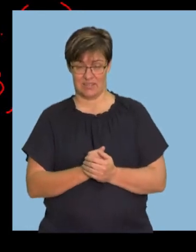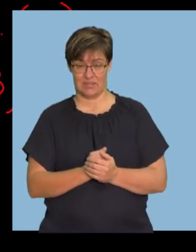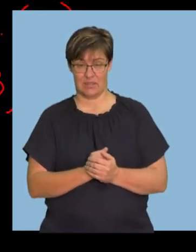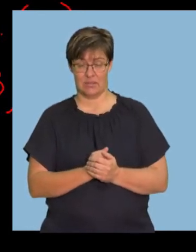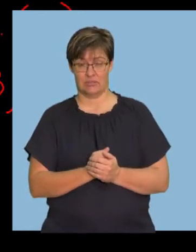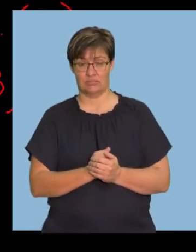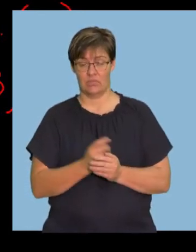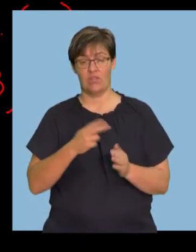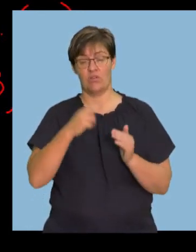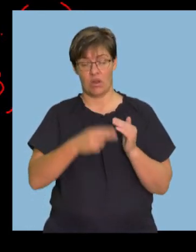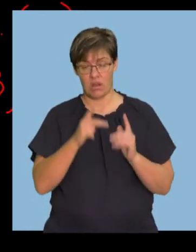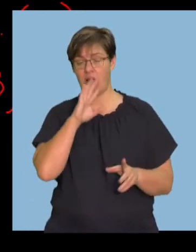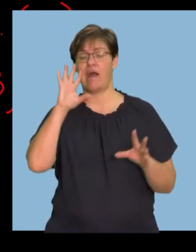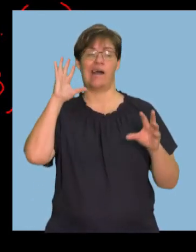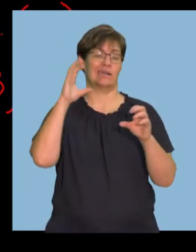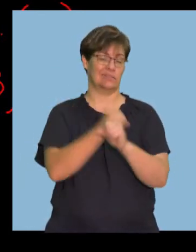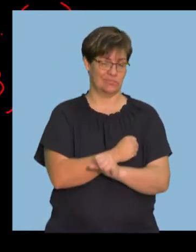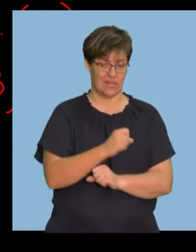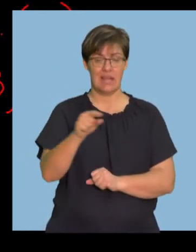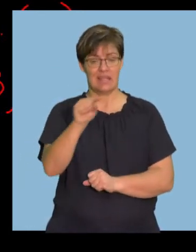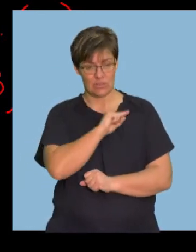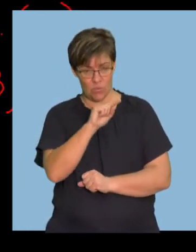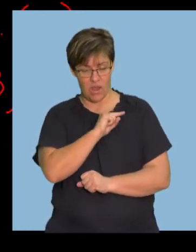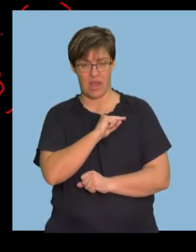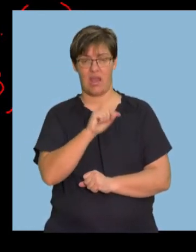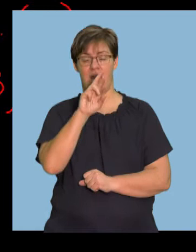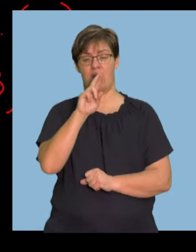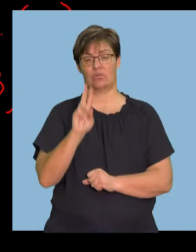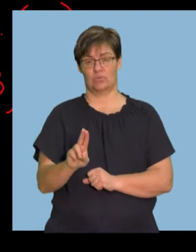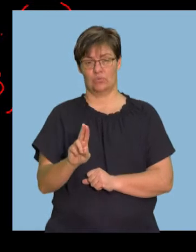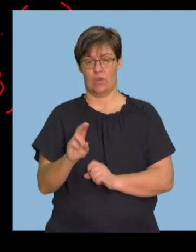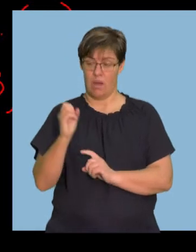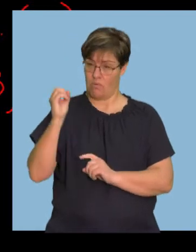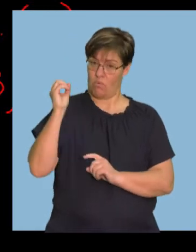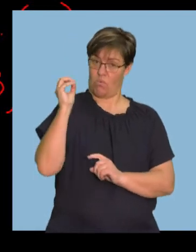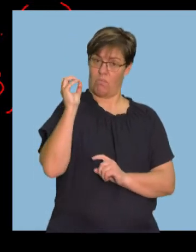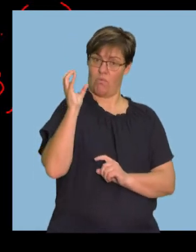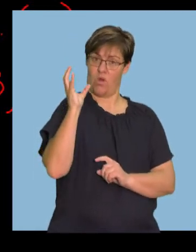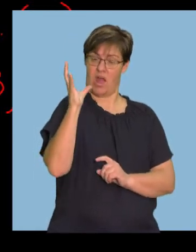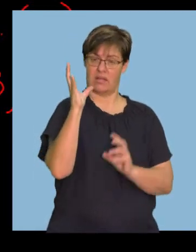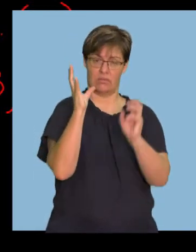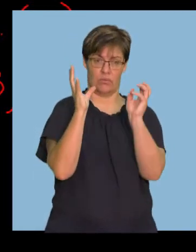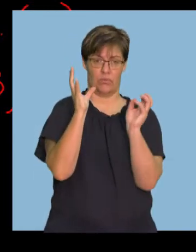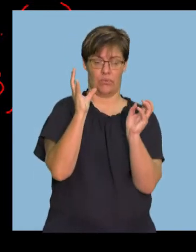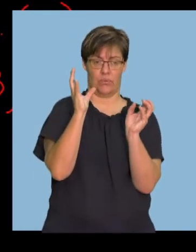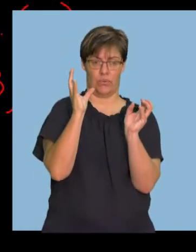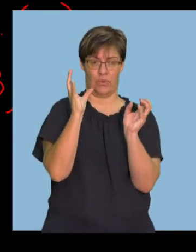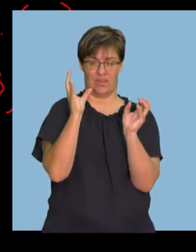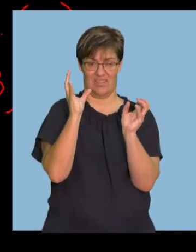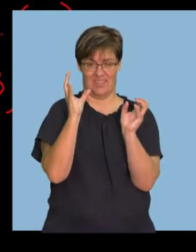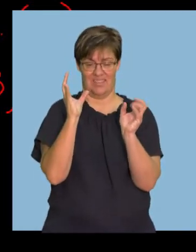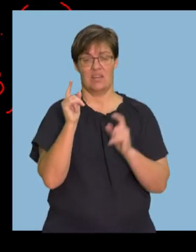resistance is in that proportion. So as a result, we realize that that's why R2 actually glows